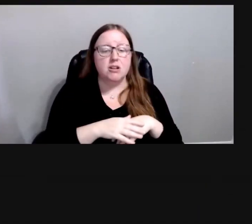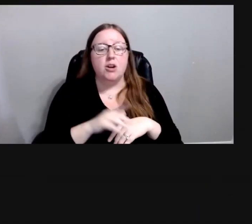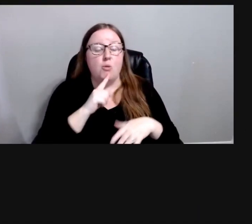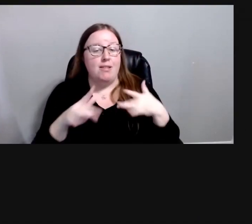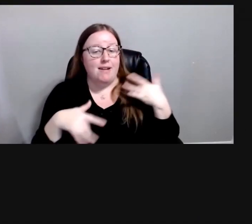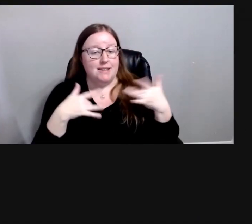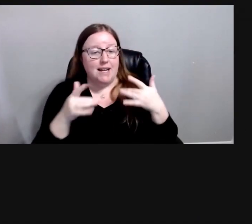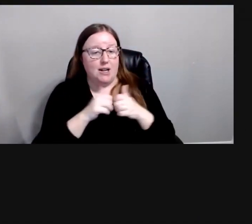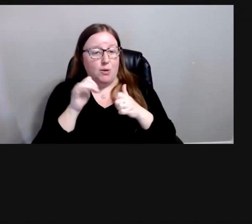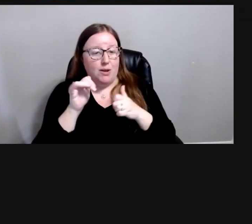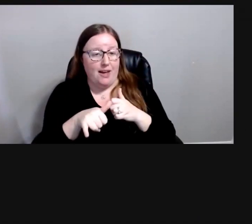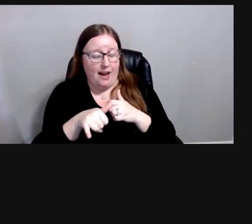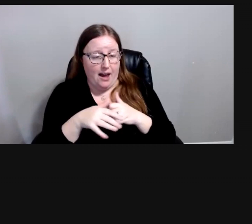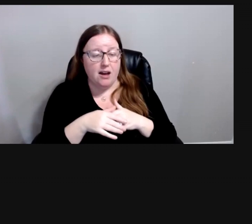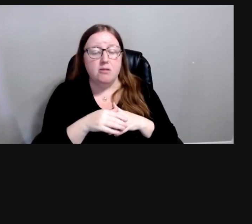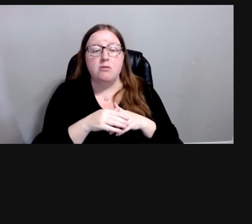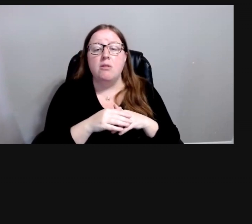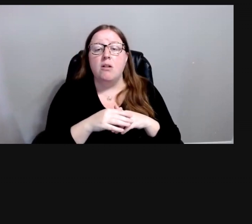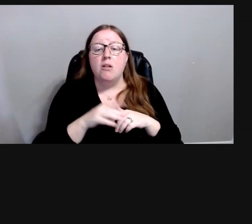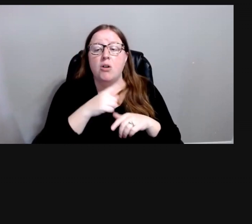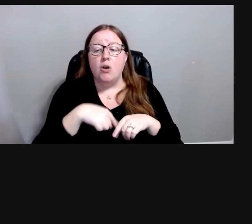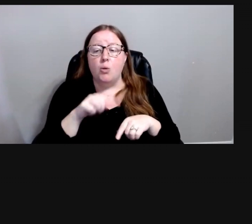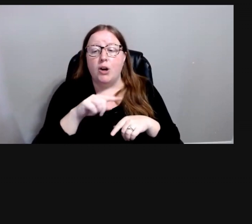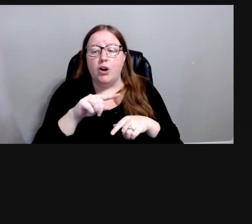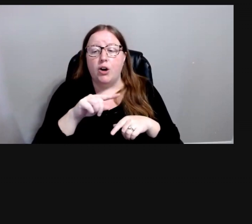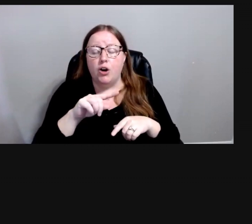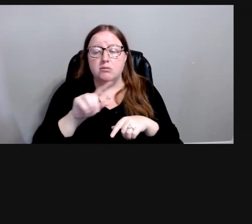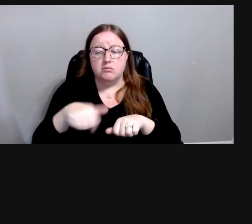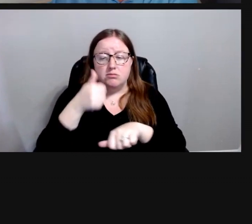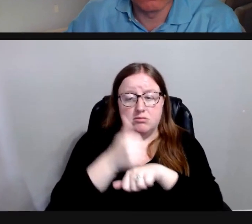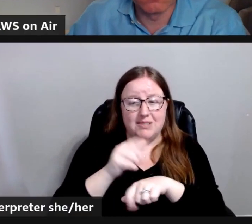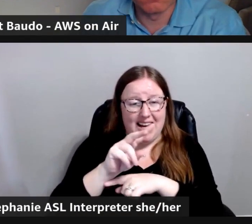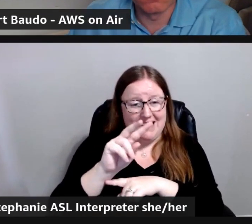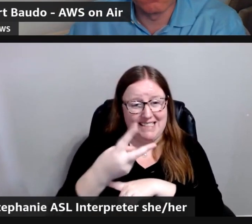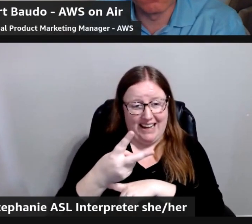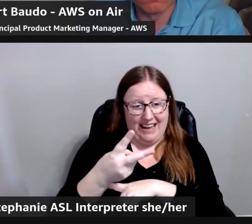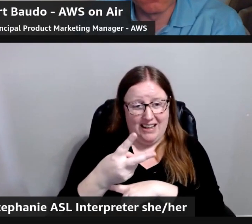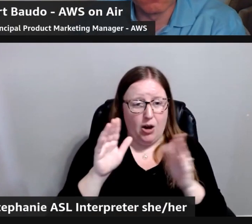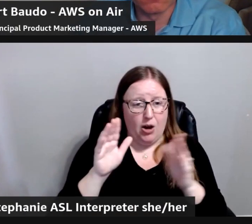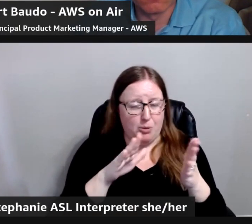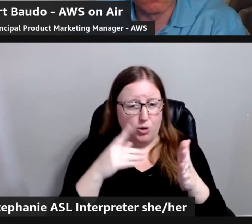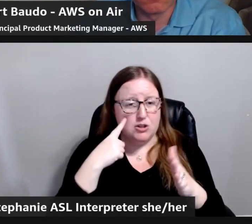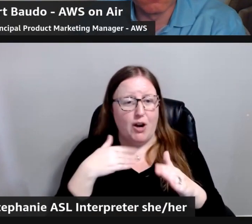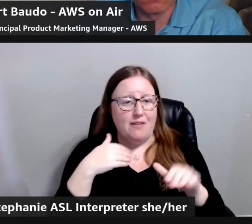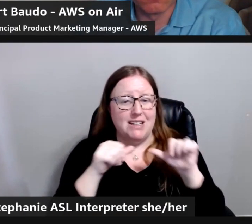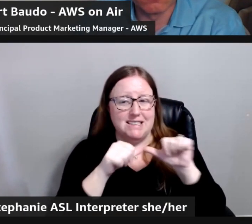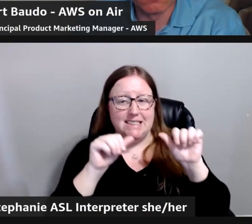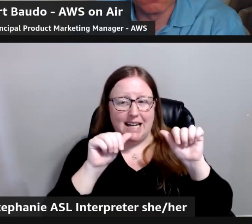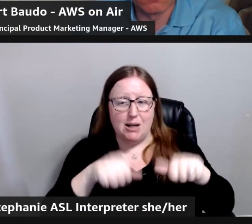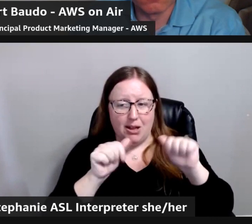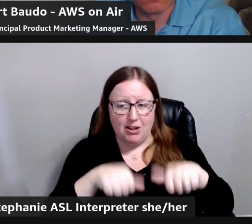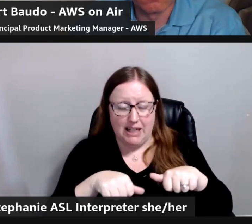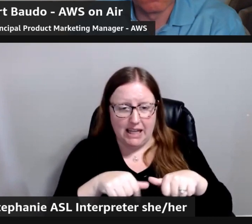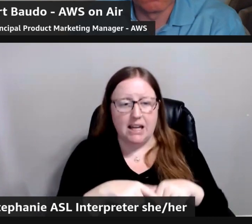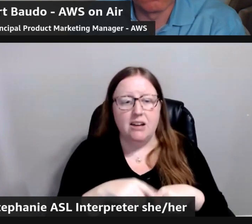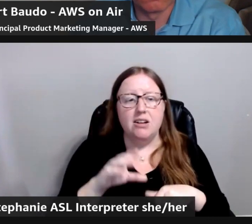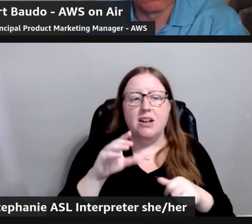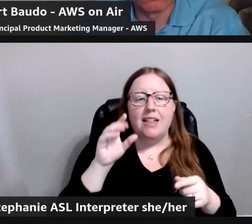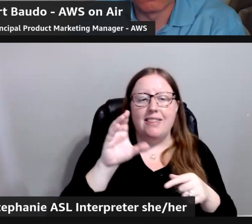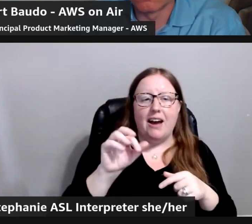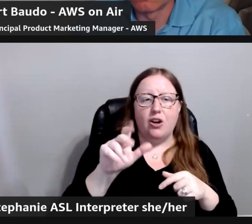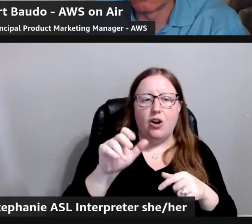that in a way we're creating a second way of dealing with sustainability, because I think that the net zero carbon reduction efforts